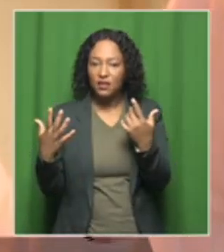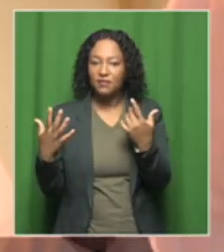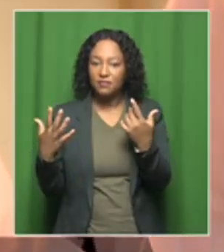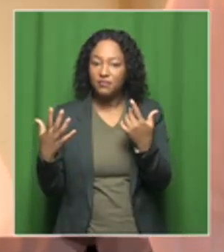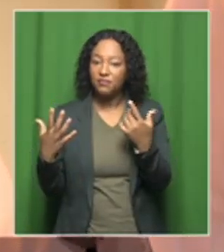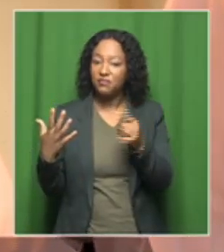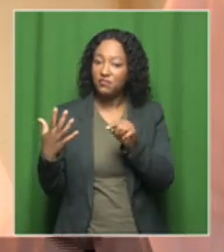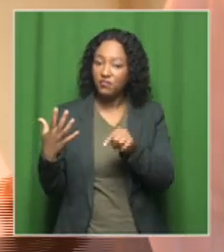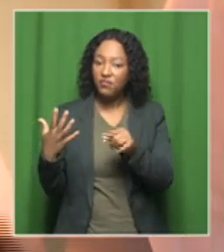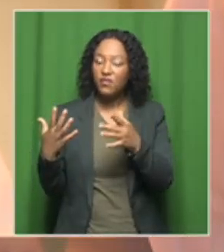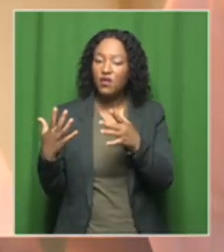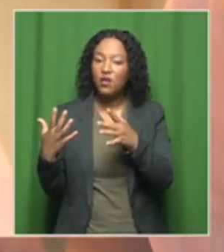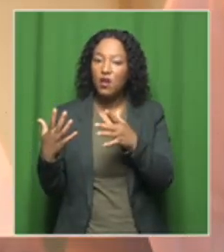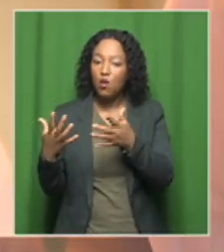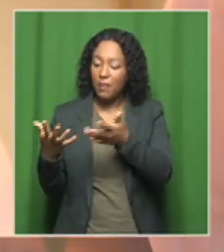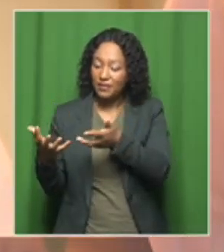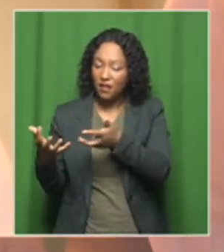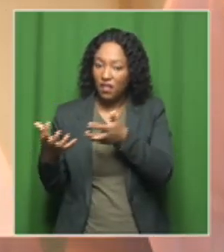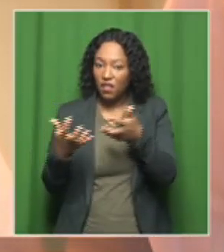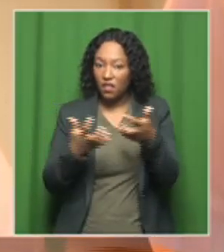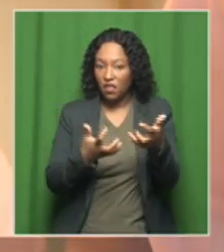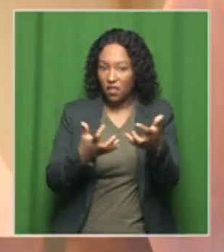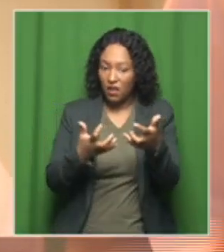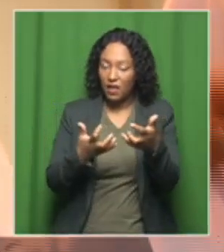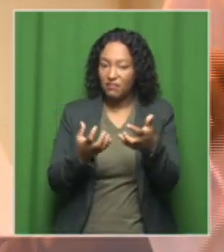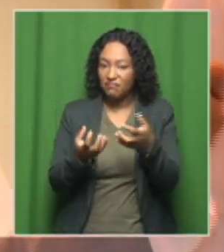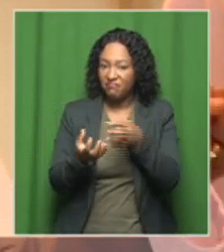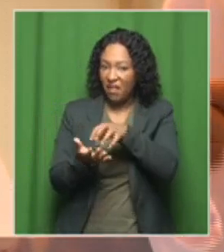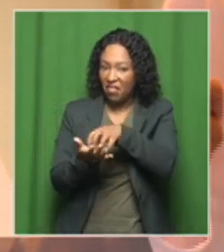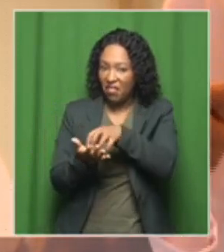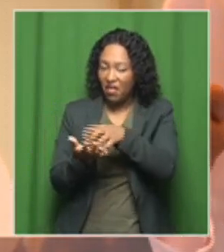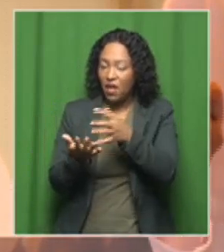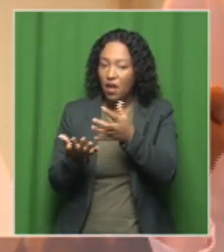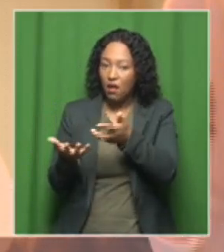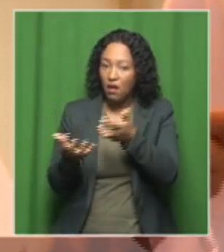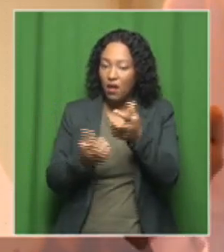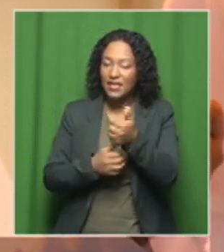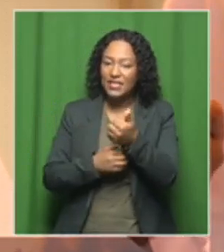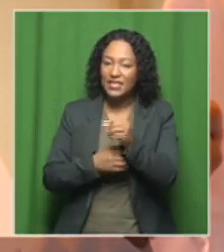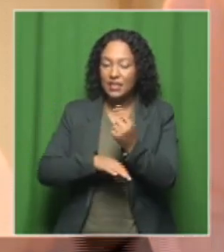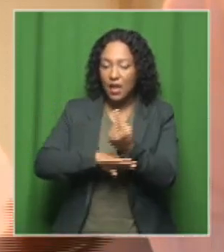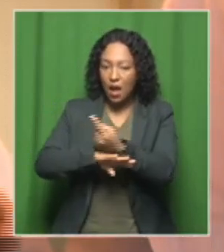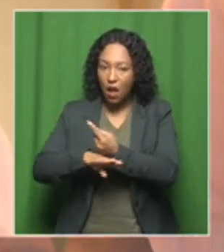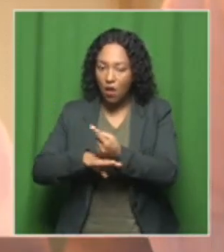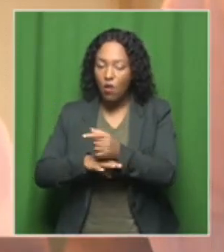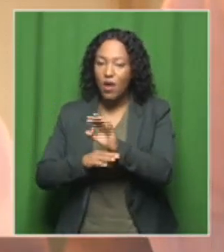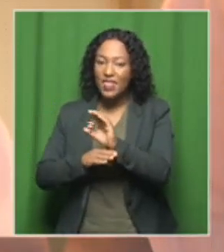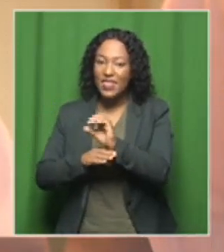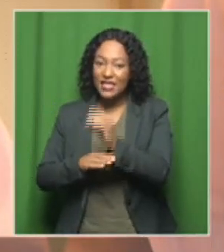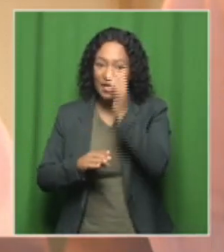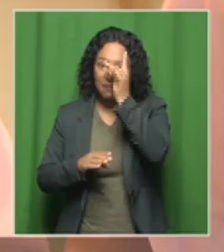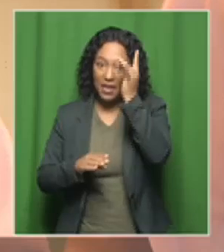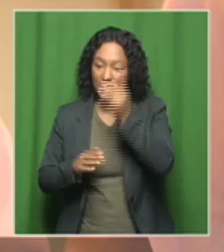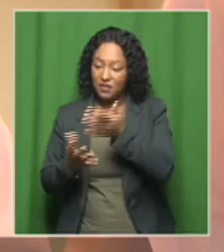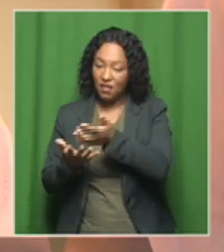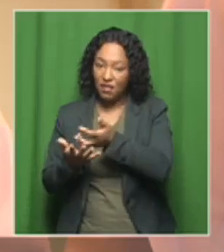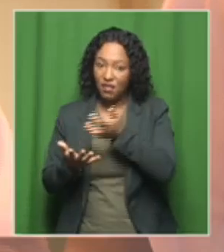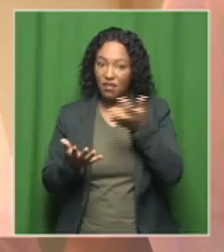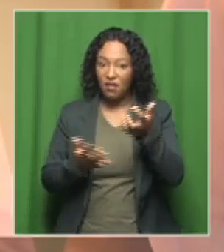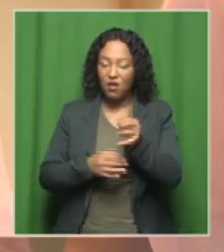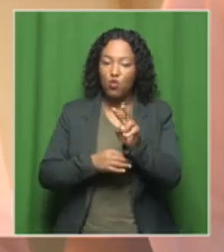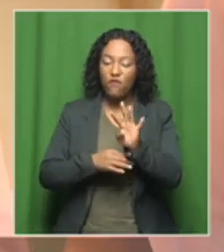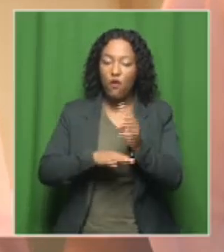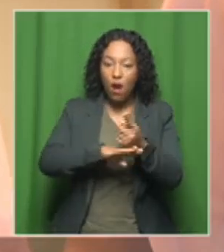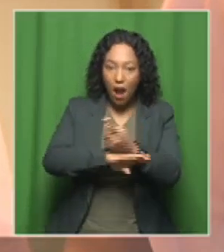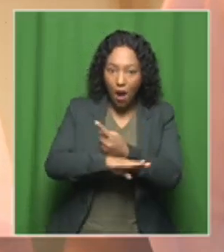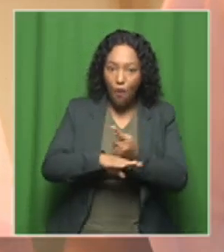it has to be used in the next 60 hours. What they'll be taking out in the next 30 minutes, it's going to be in the next 24 hours or so, will